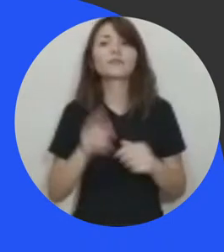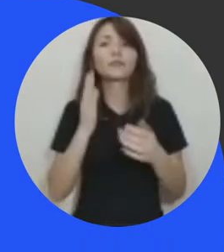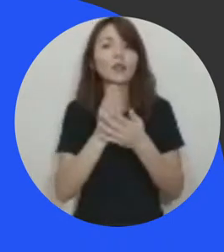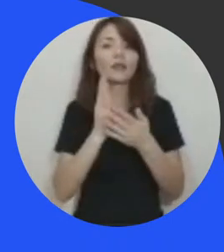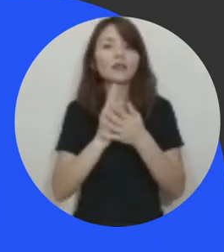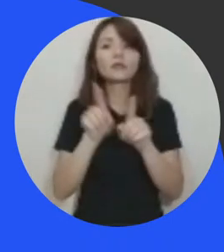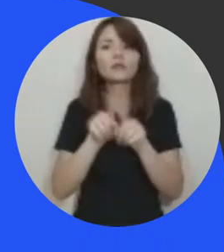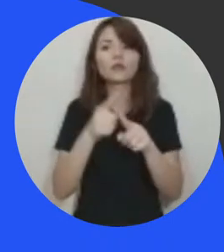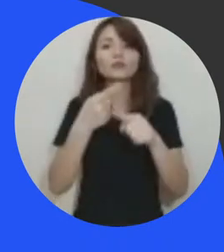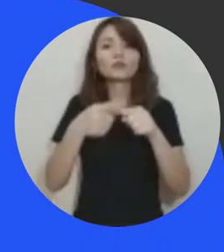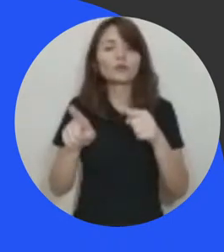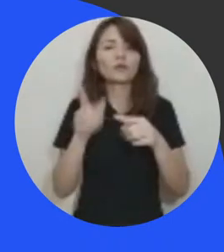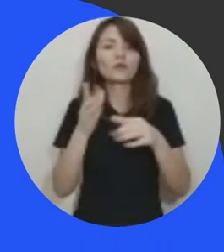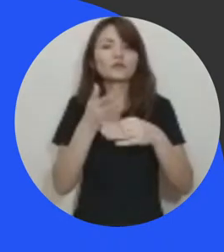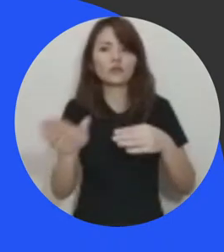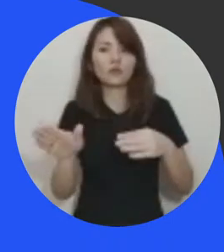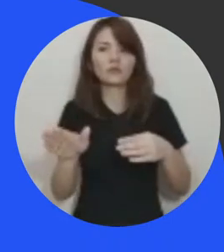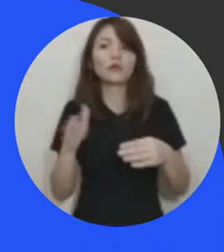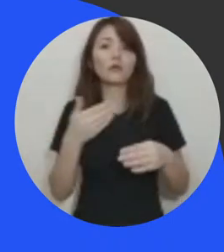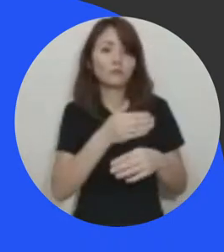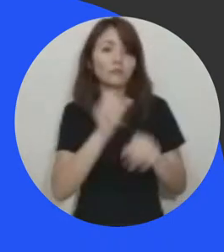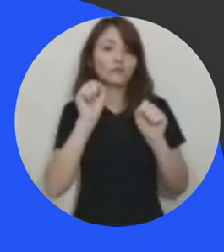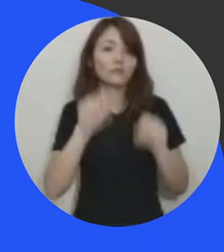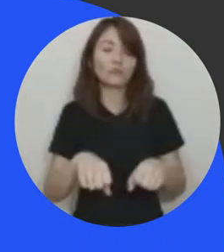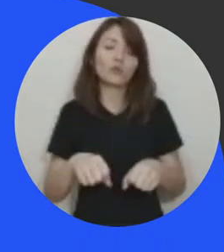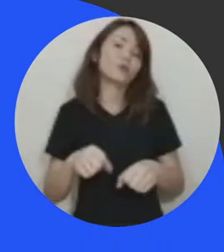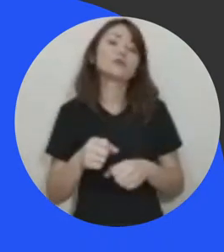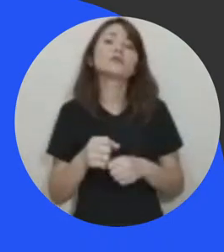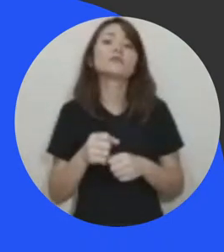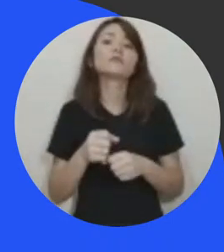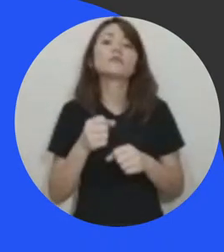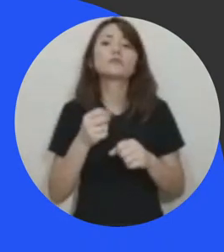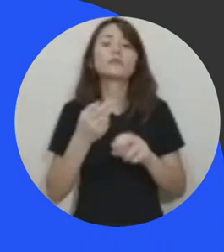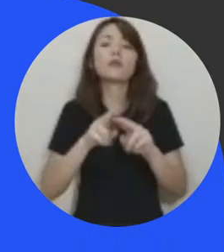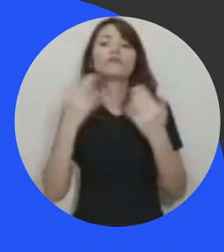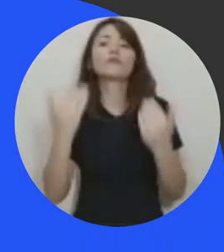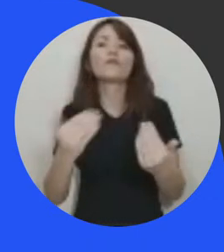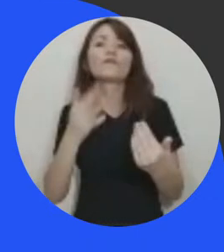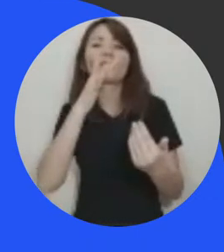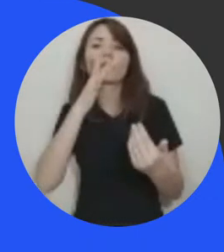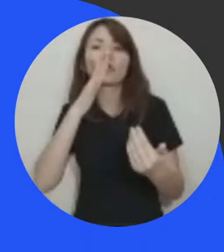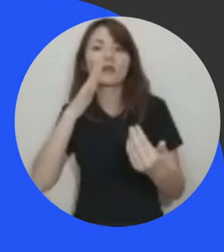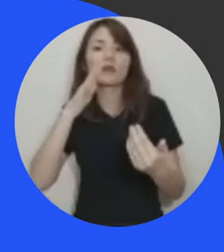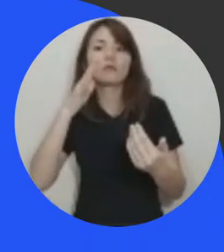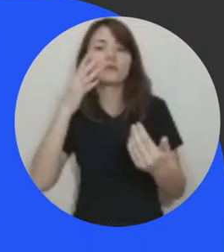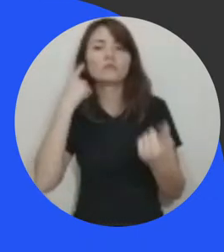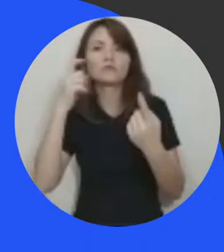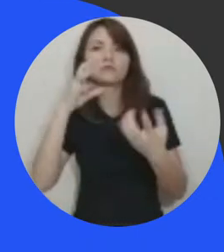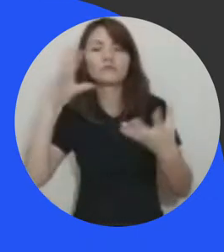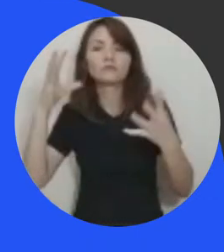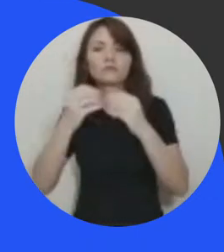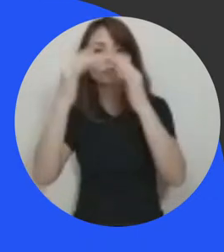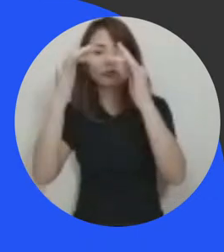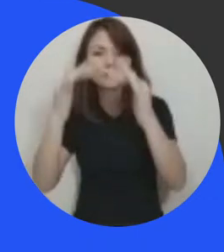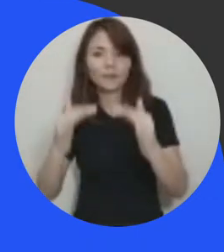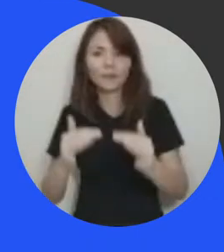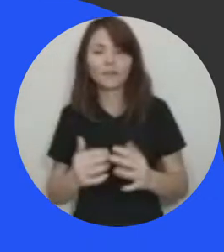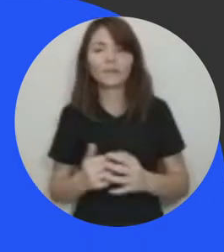real-time analysis on that data as it's generated. So this means that you can actually, with this